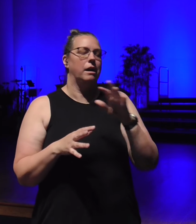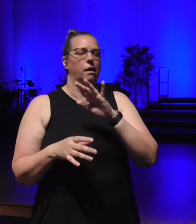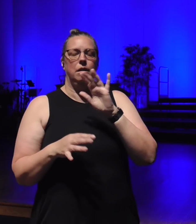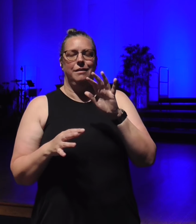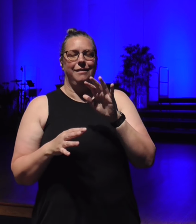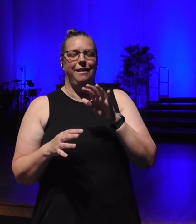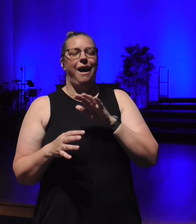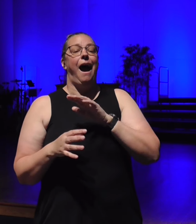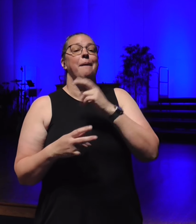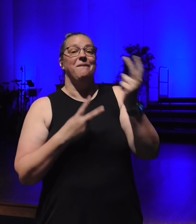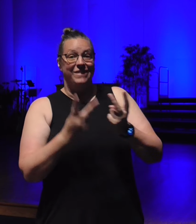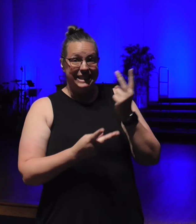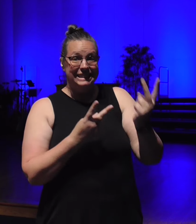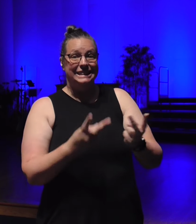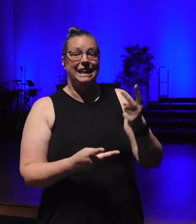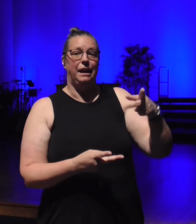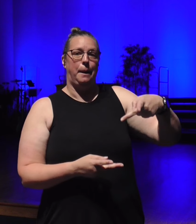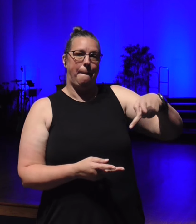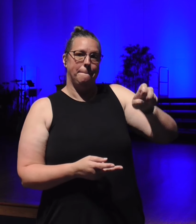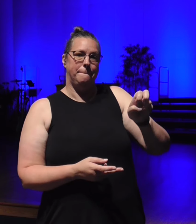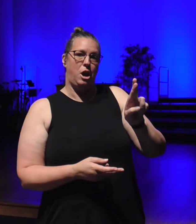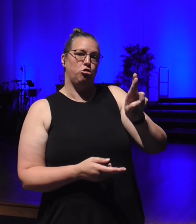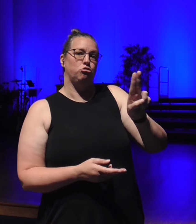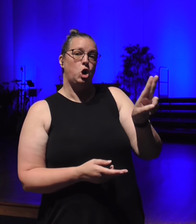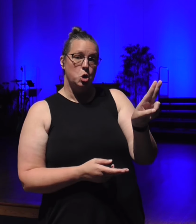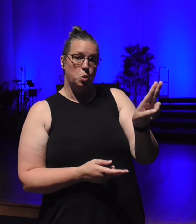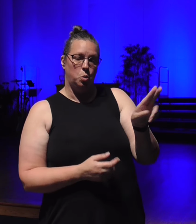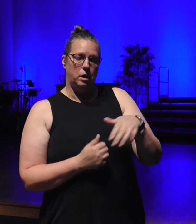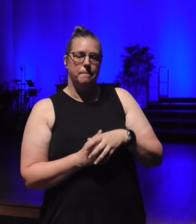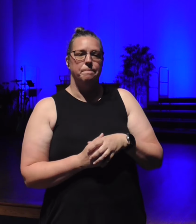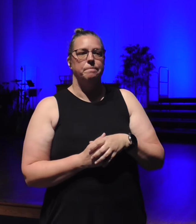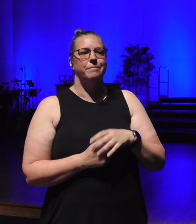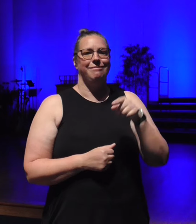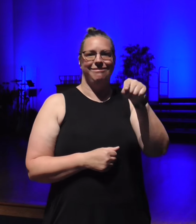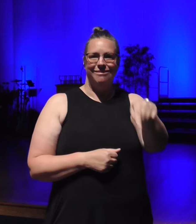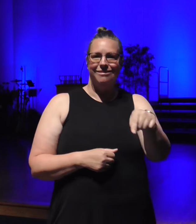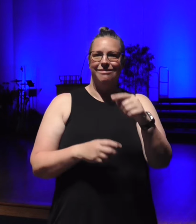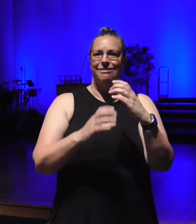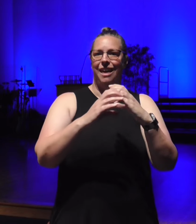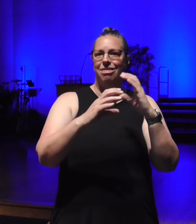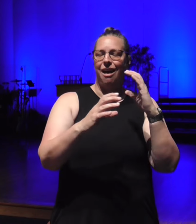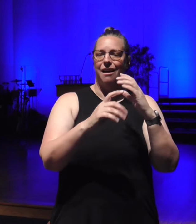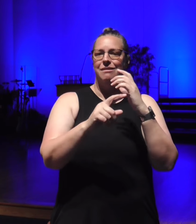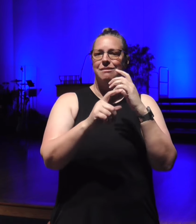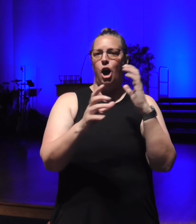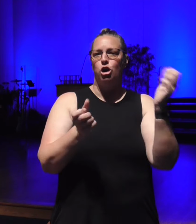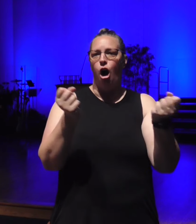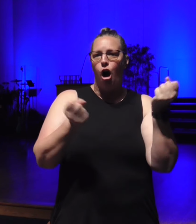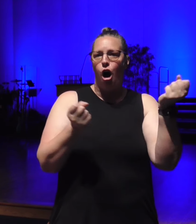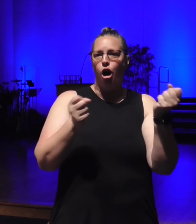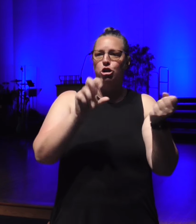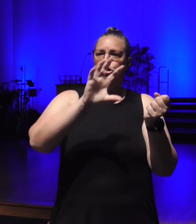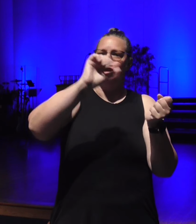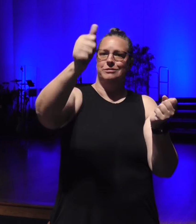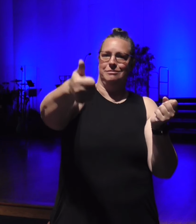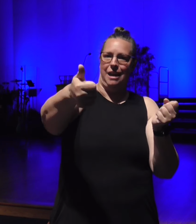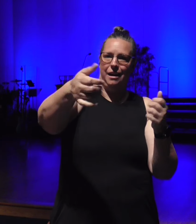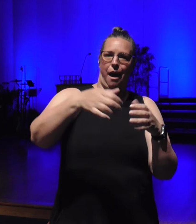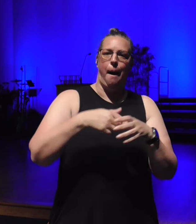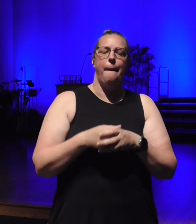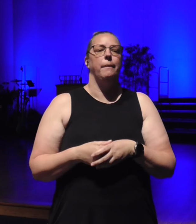of the taxi cab. She would find me when I'm driving through the back roads of Illinois, and she's in the front yard